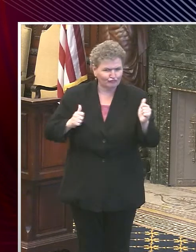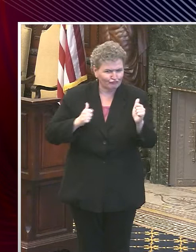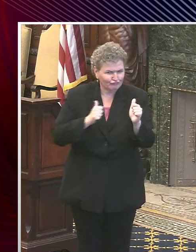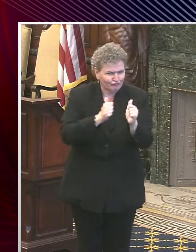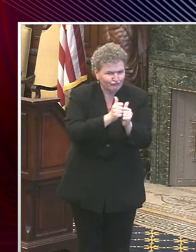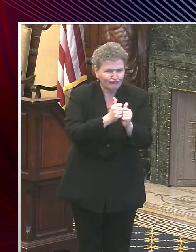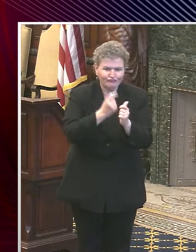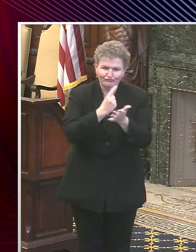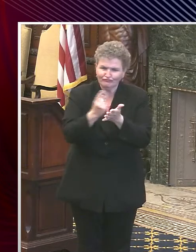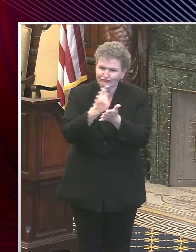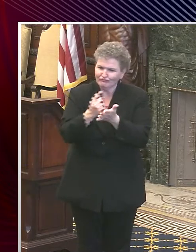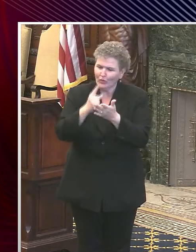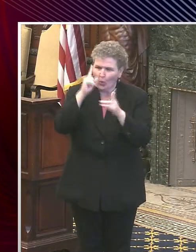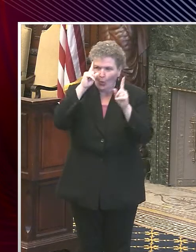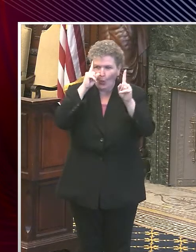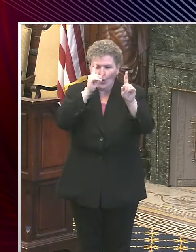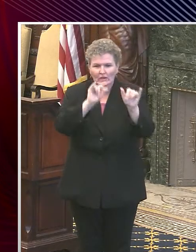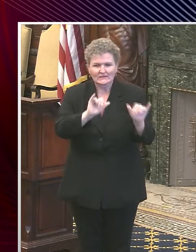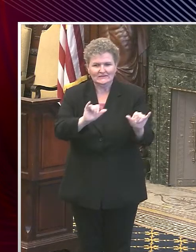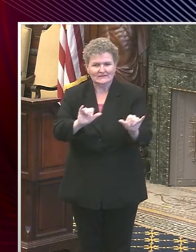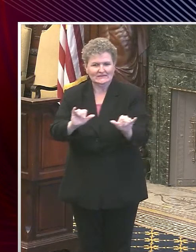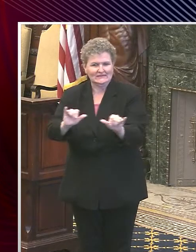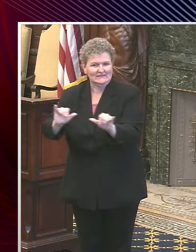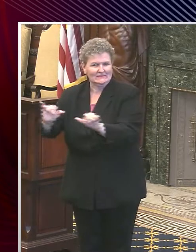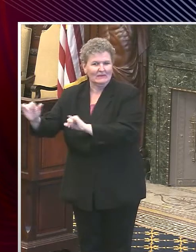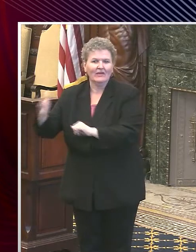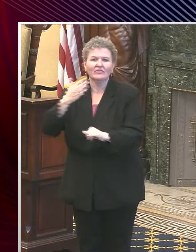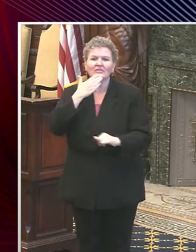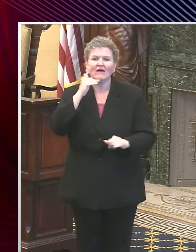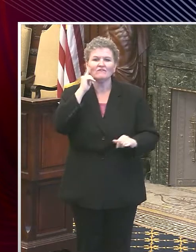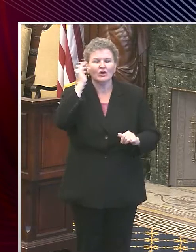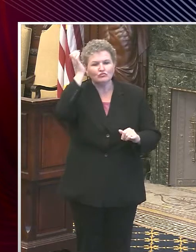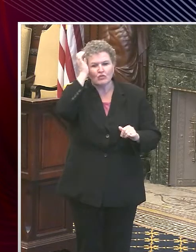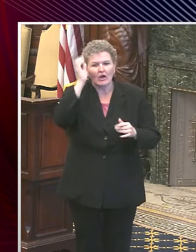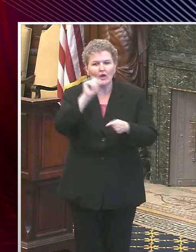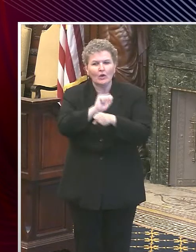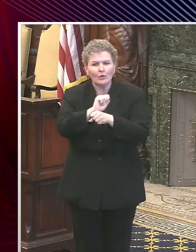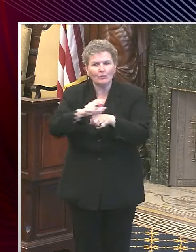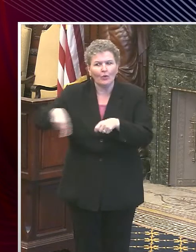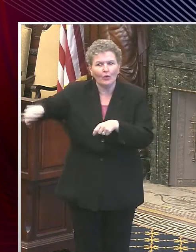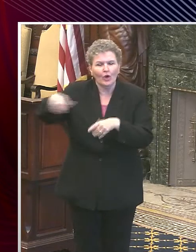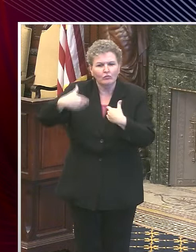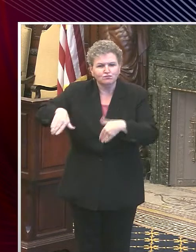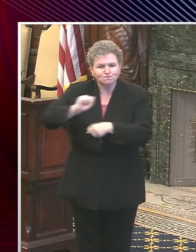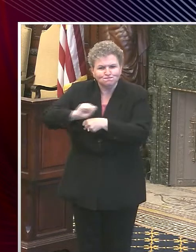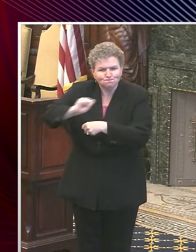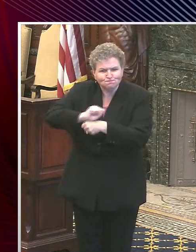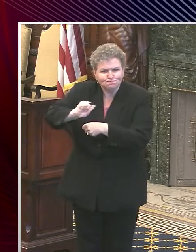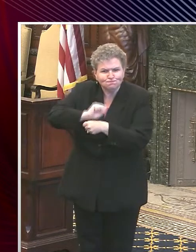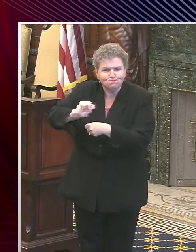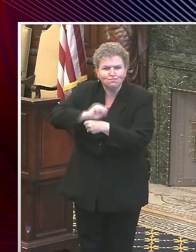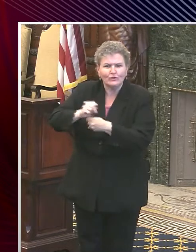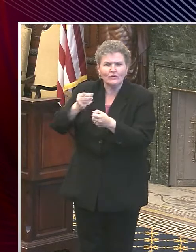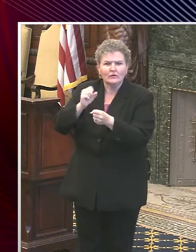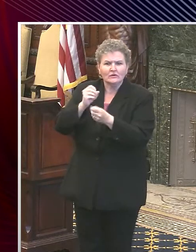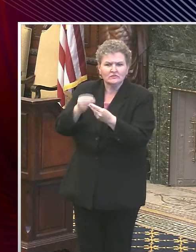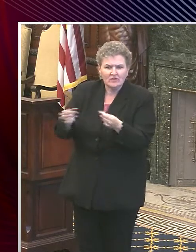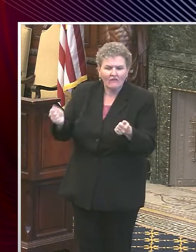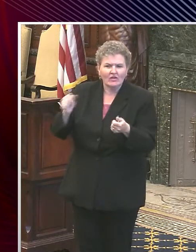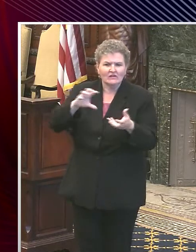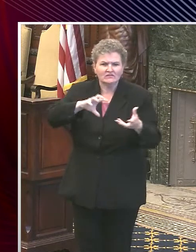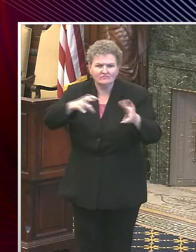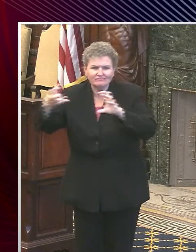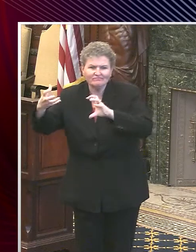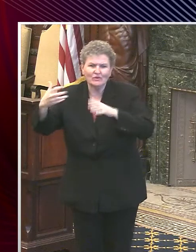that way. I want to thank our dedicated sanitation workers and the leadership of the Streets Department for navigating through these unprecedented